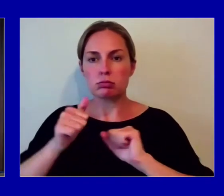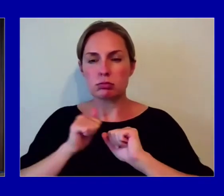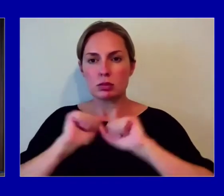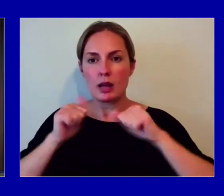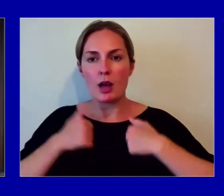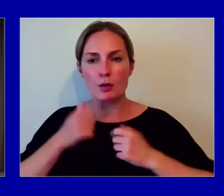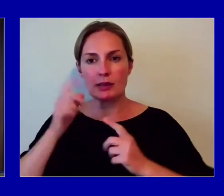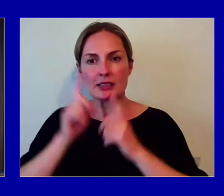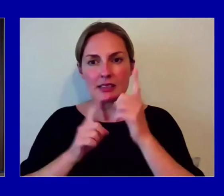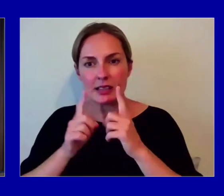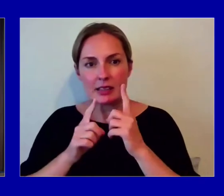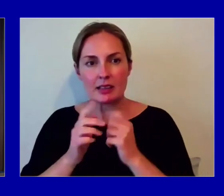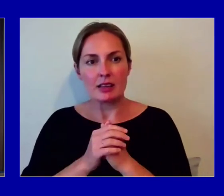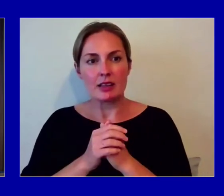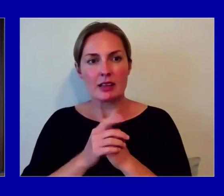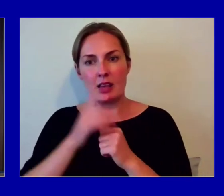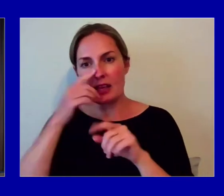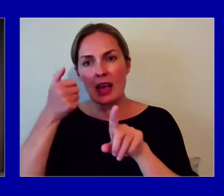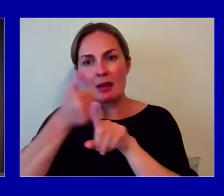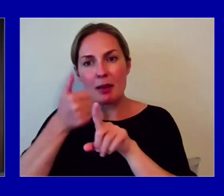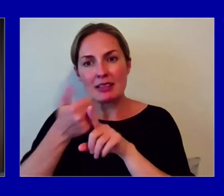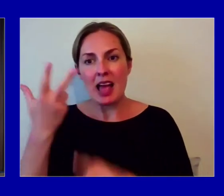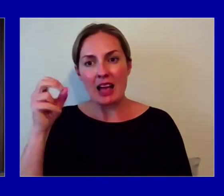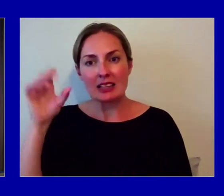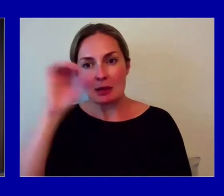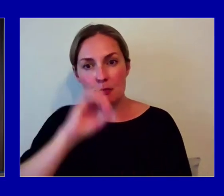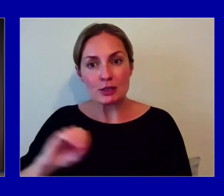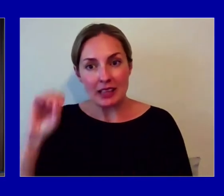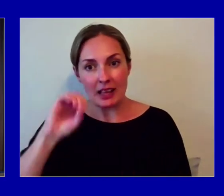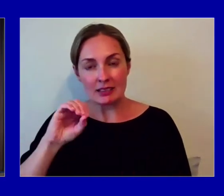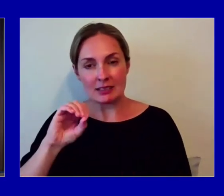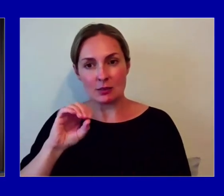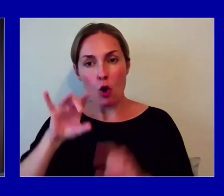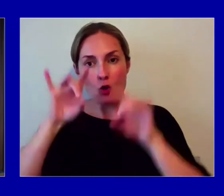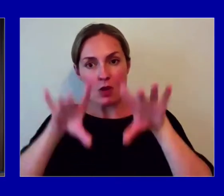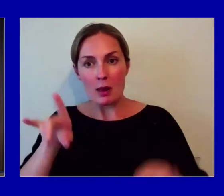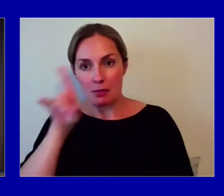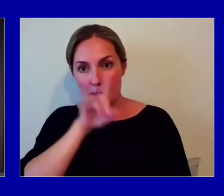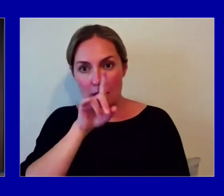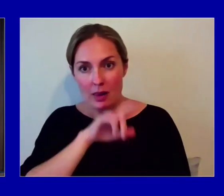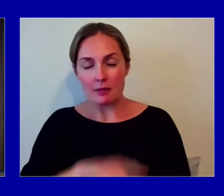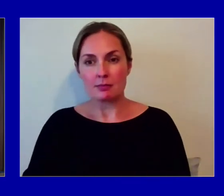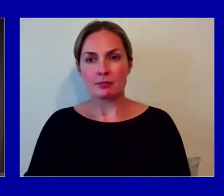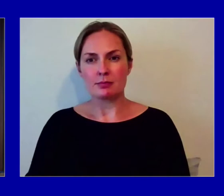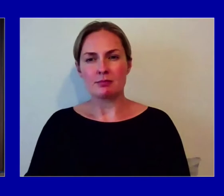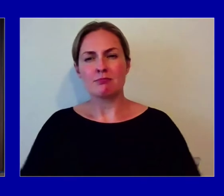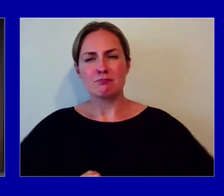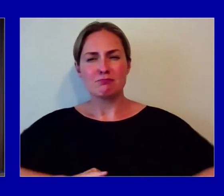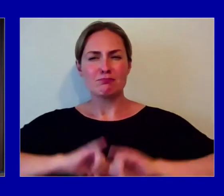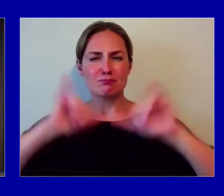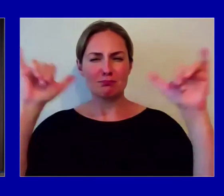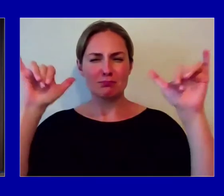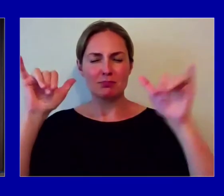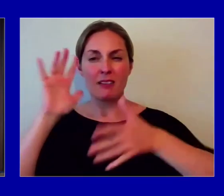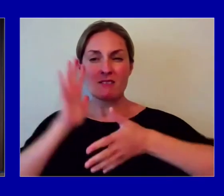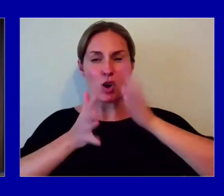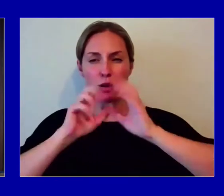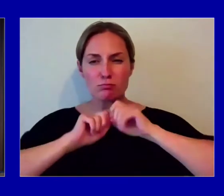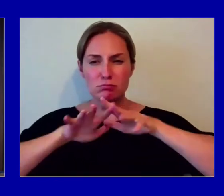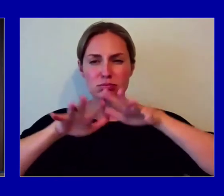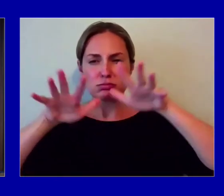affecting 80% of the population of Australia, catastrophic wildfires are a result of the removal of